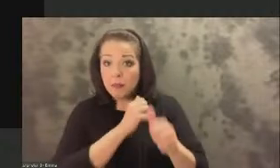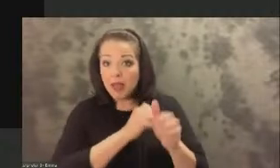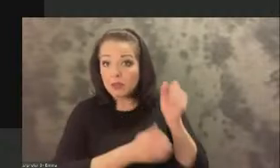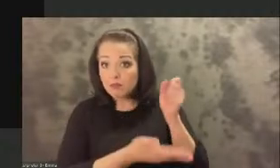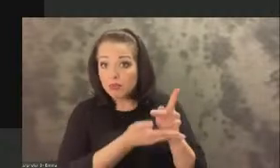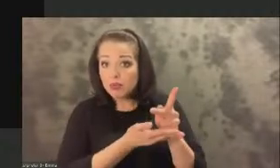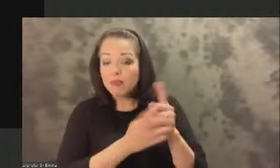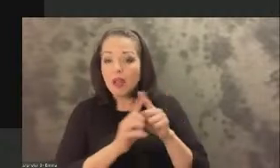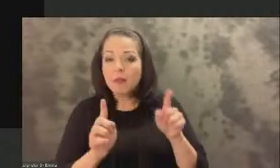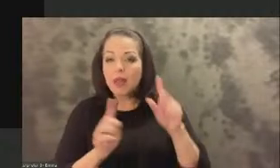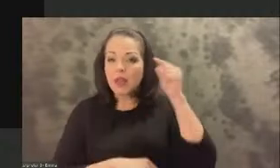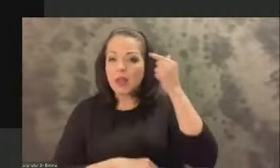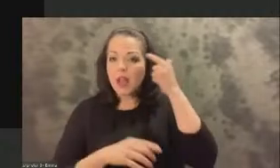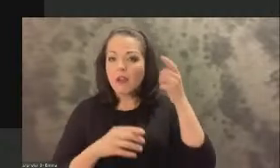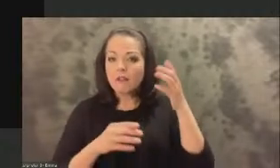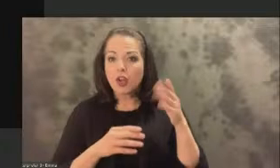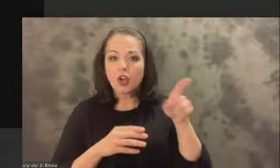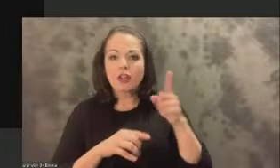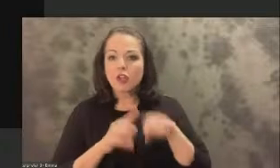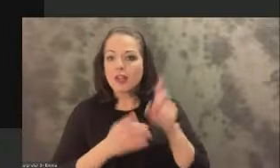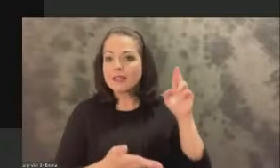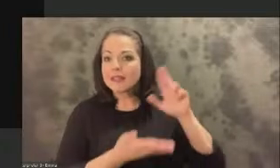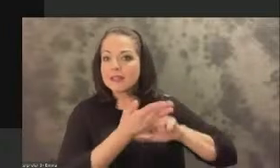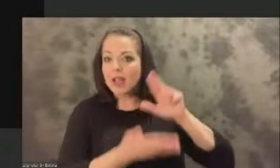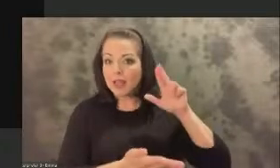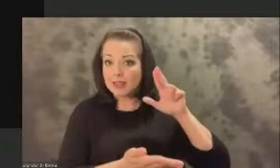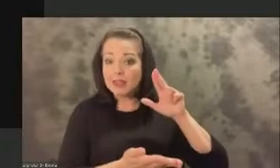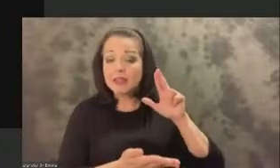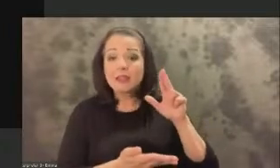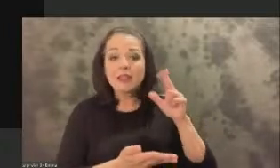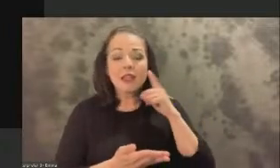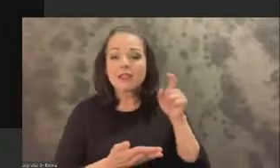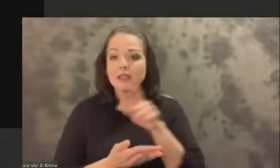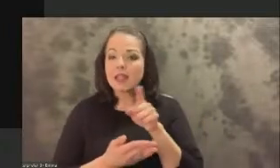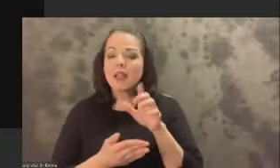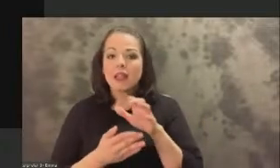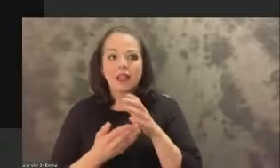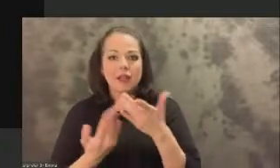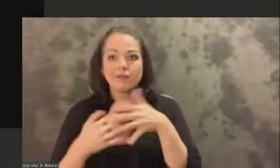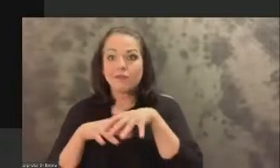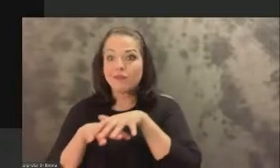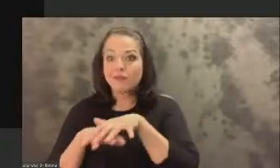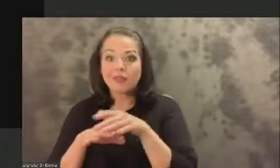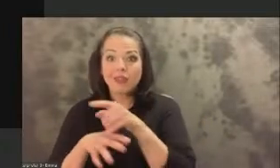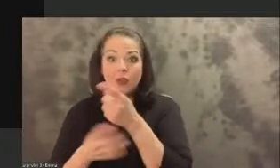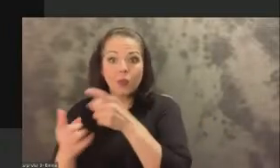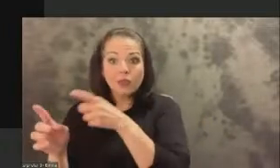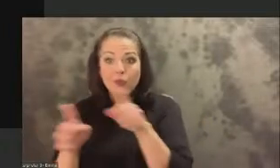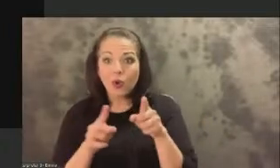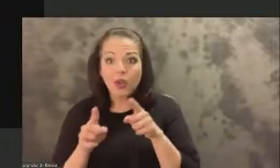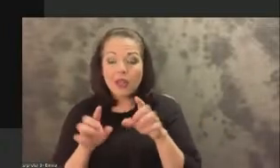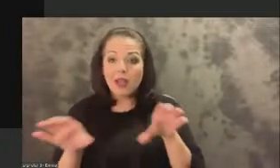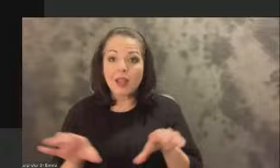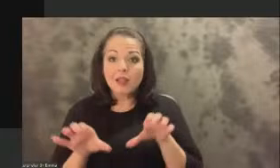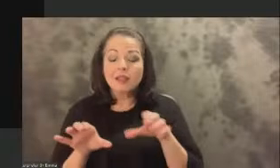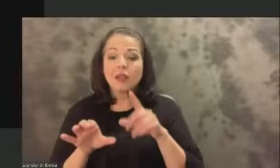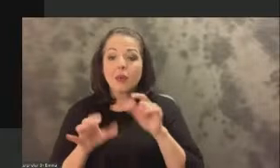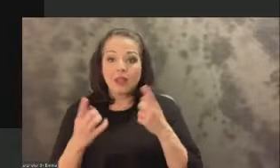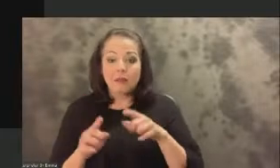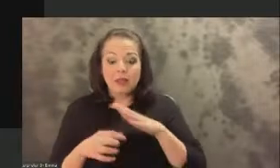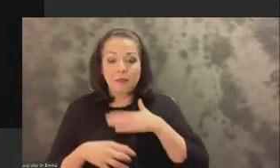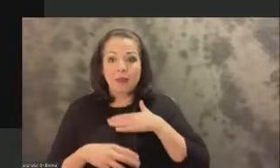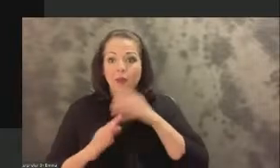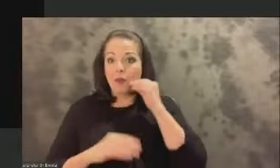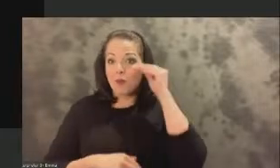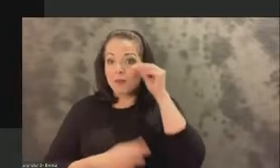However, the governor wasn't able to sign it because of the inner workings of what's going on politically in my home